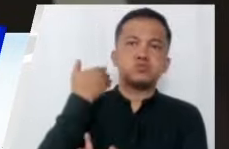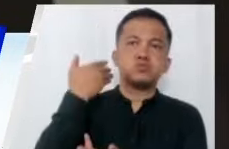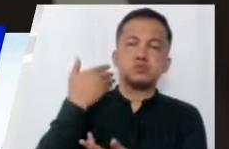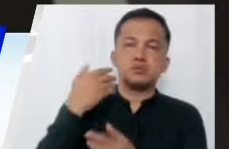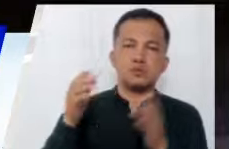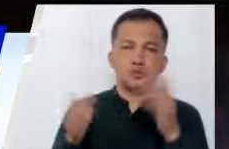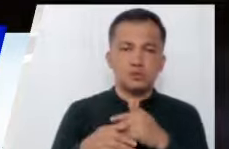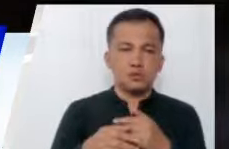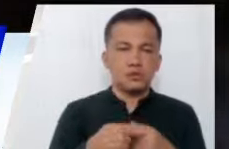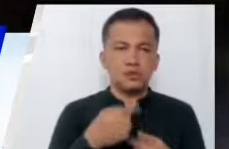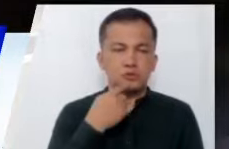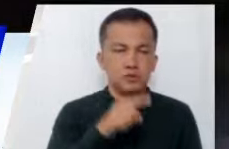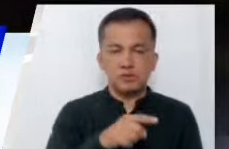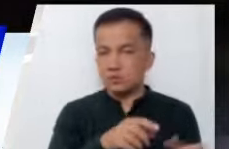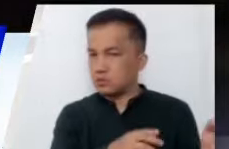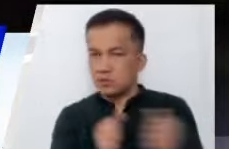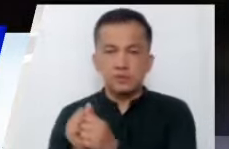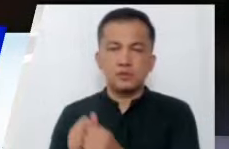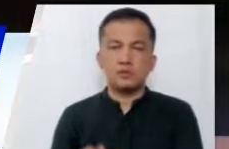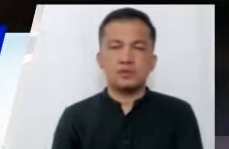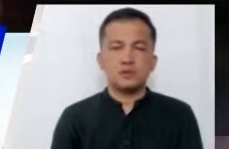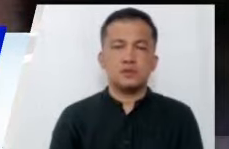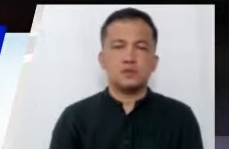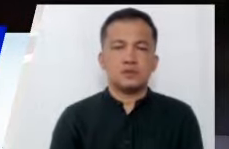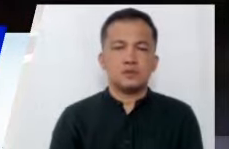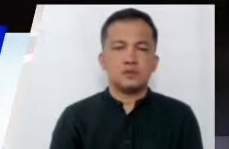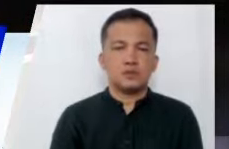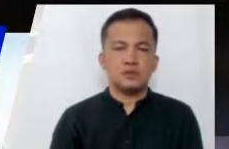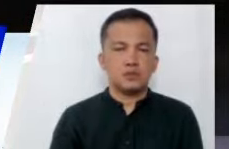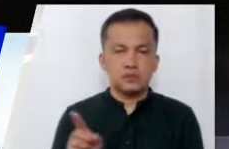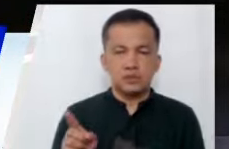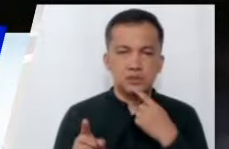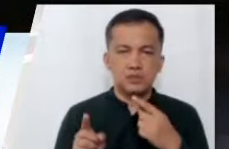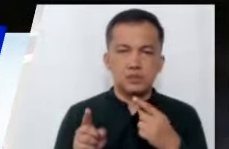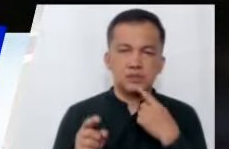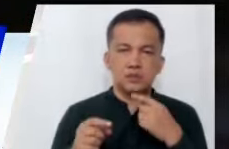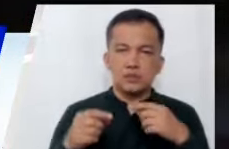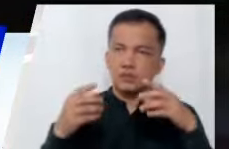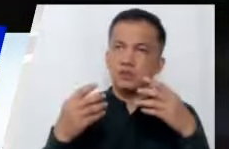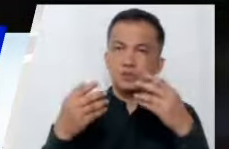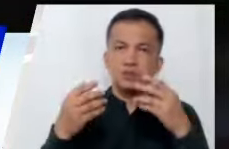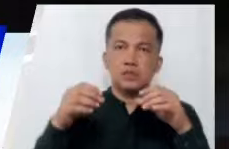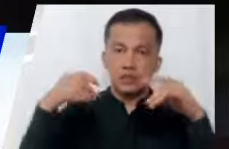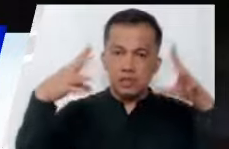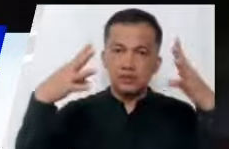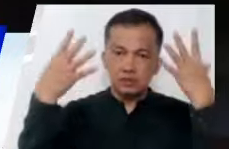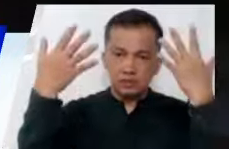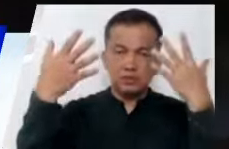go with them. Her light is already closed. Like this, dark. And then they